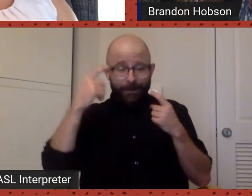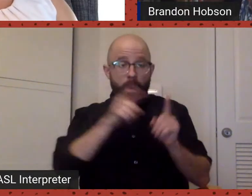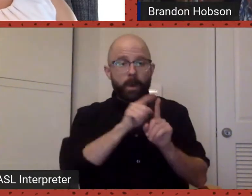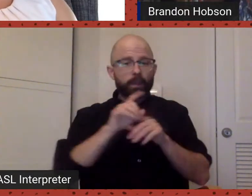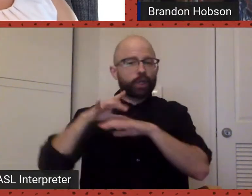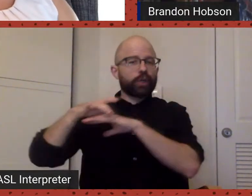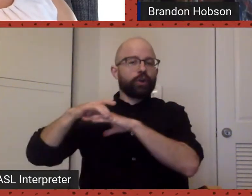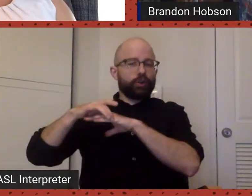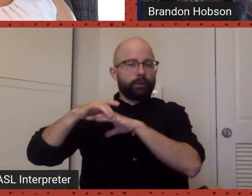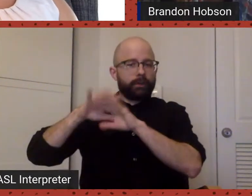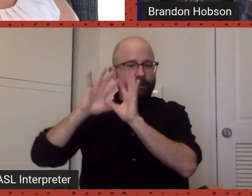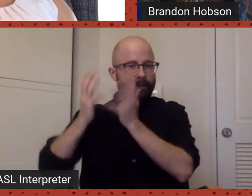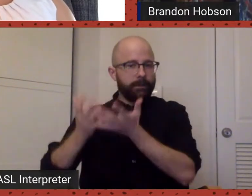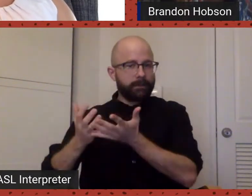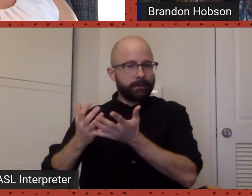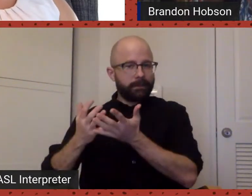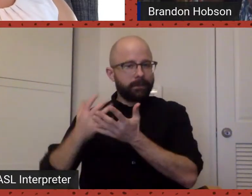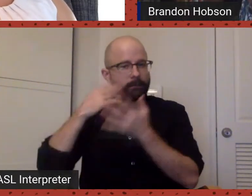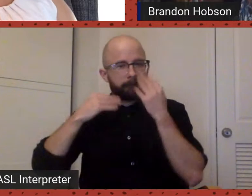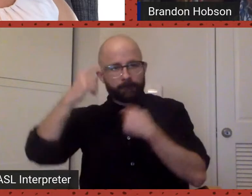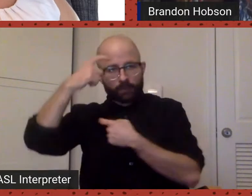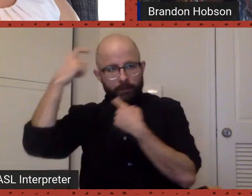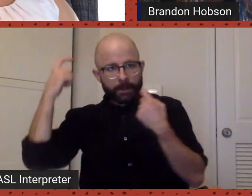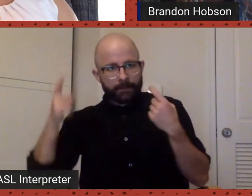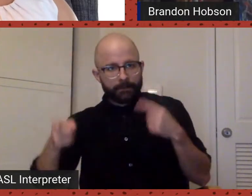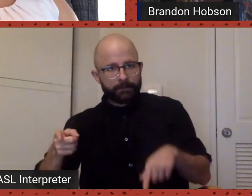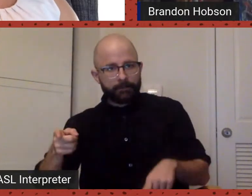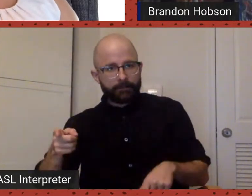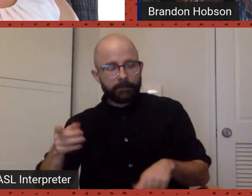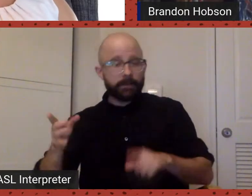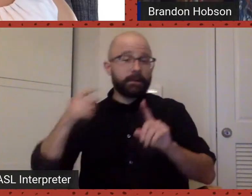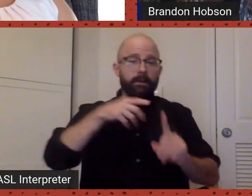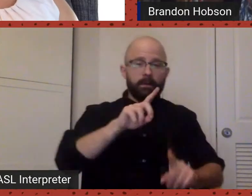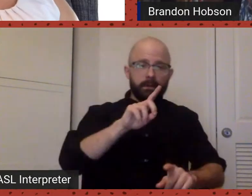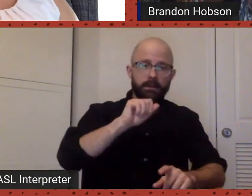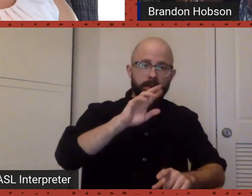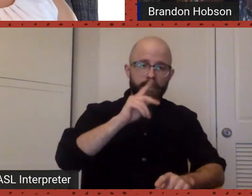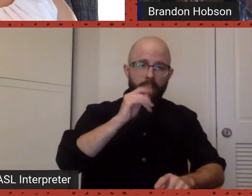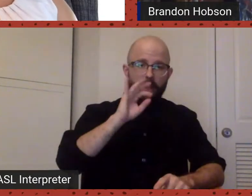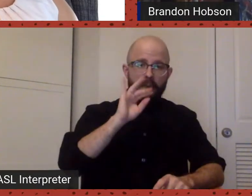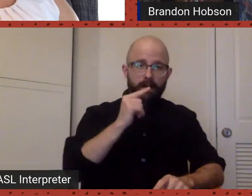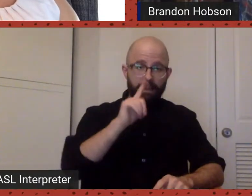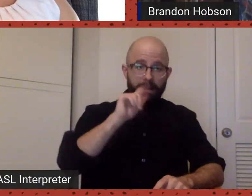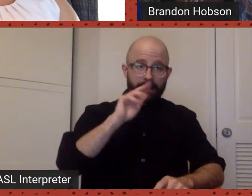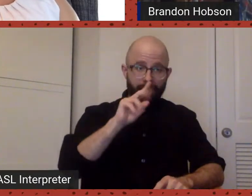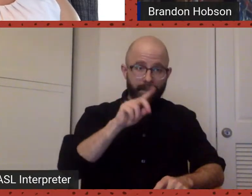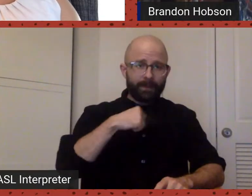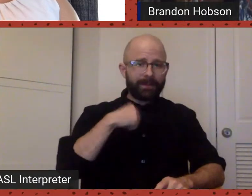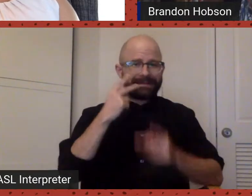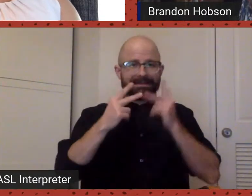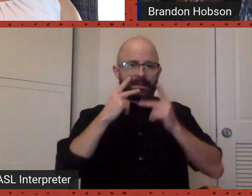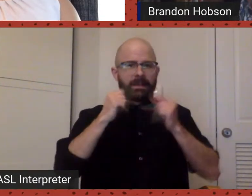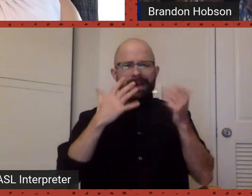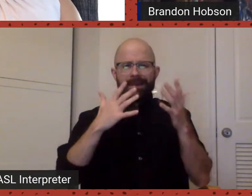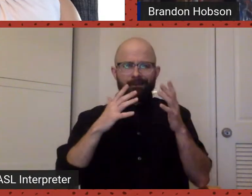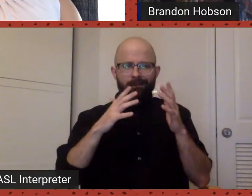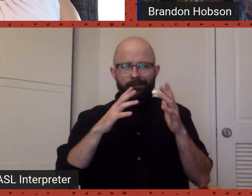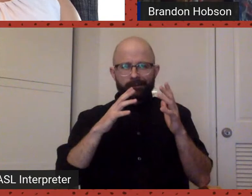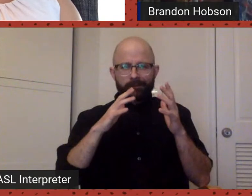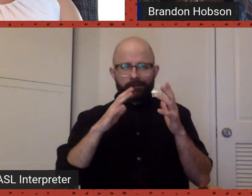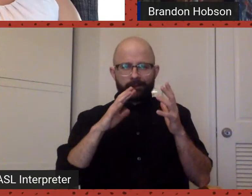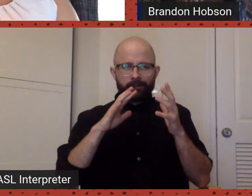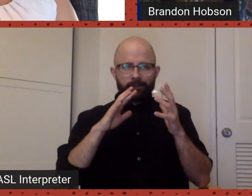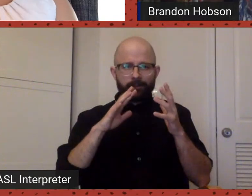through trauma. And in the Darkening Land, we see a lot of sort of cryptic structures